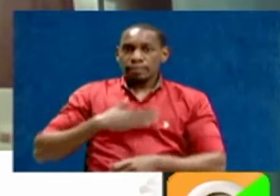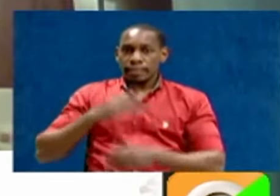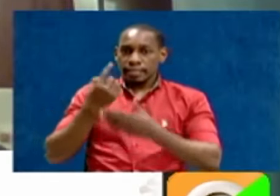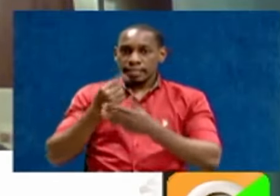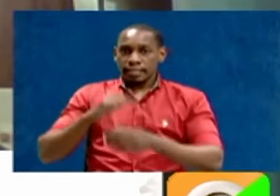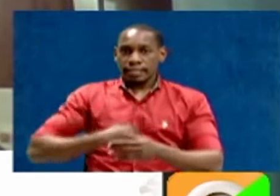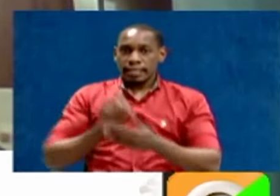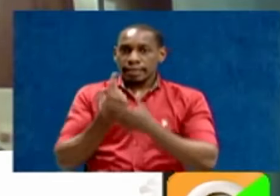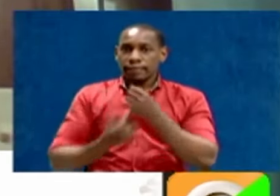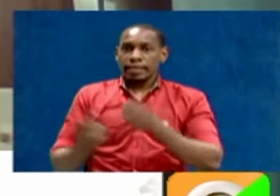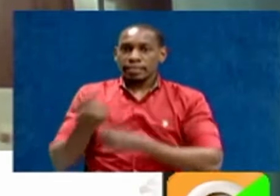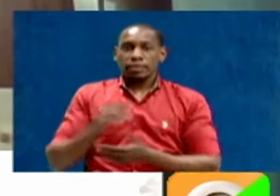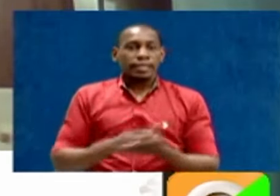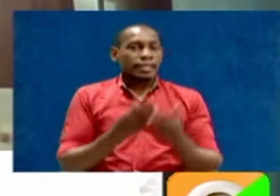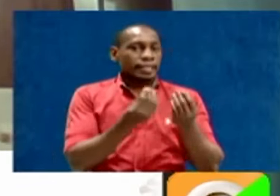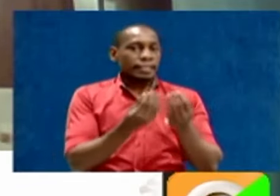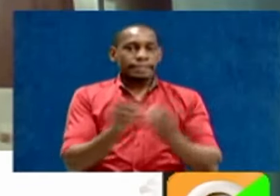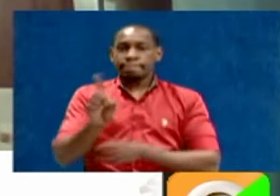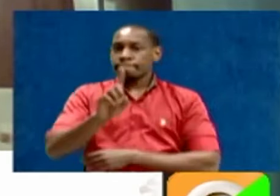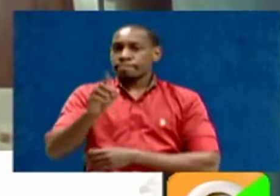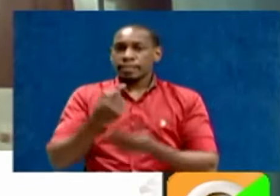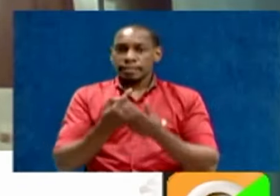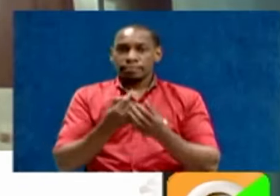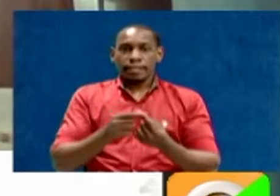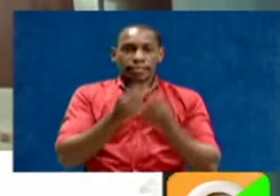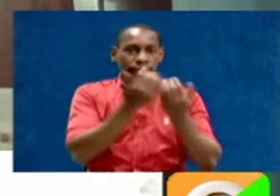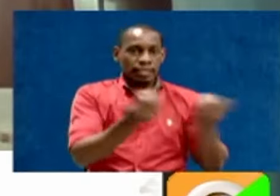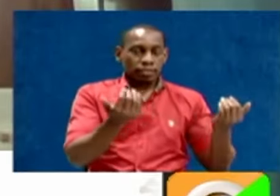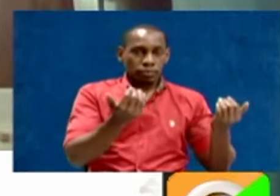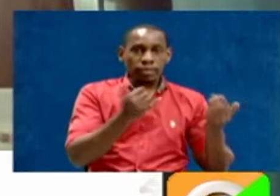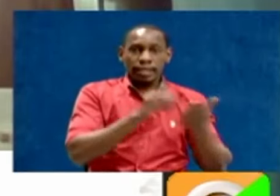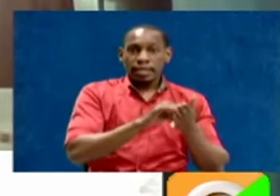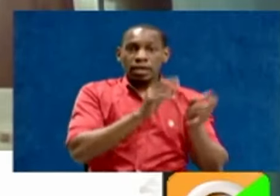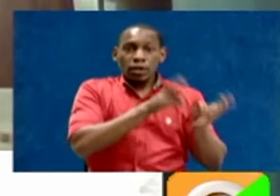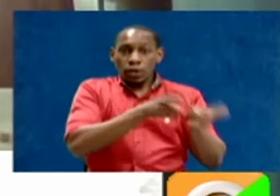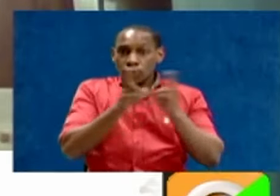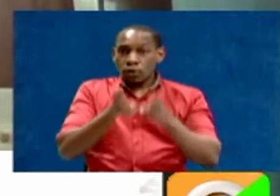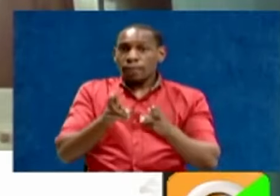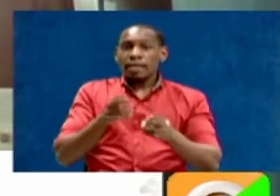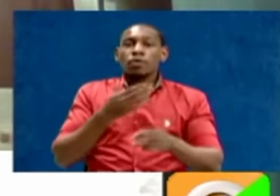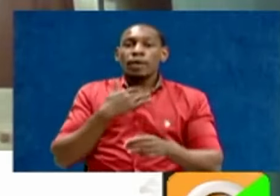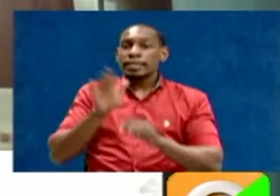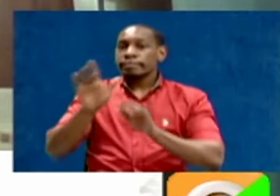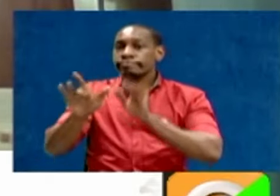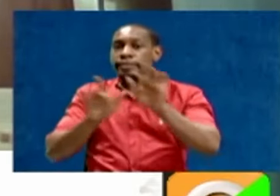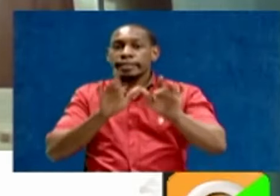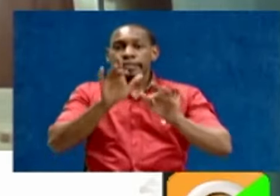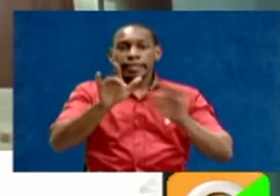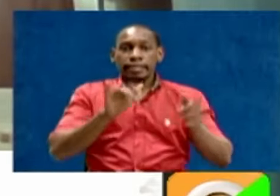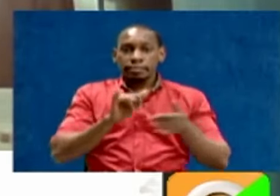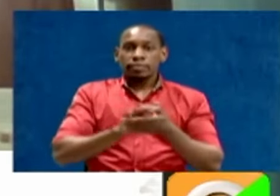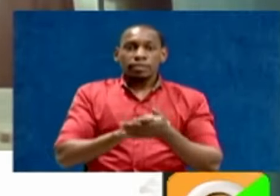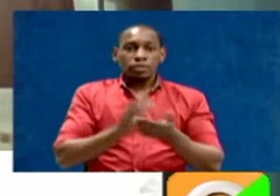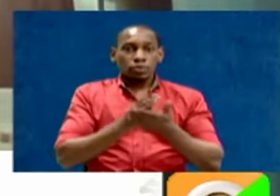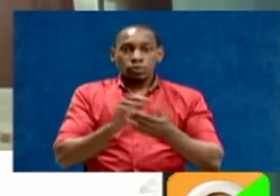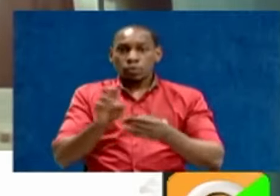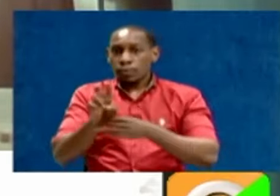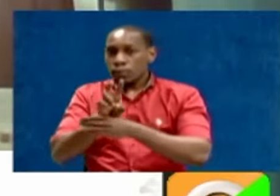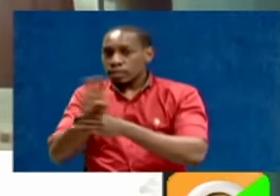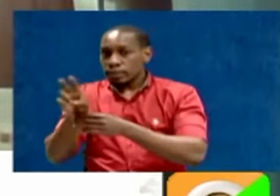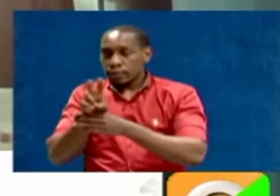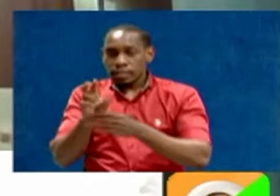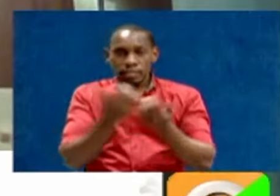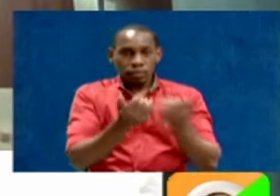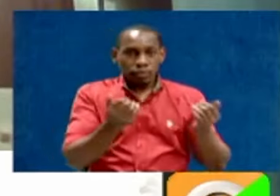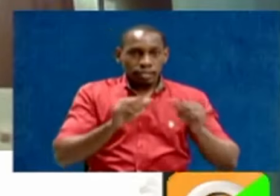self-isolate. It's not very easy, especially for children. If you're used to physical touch, you're used to monitoring. My